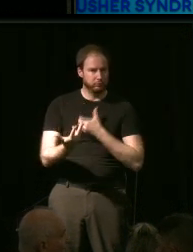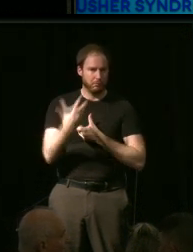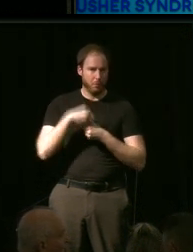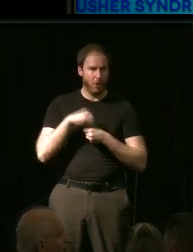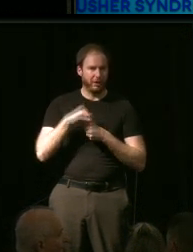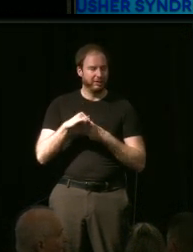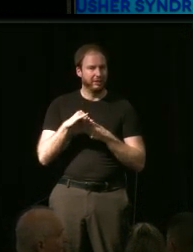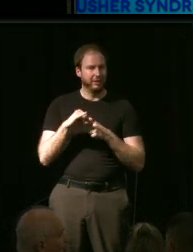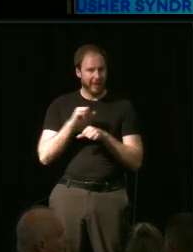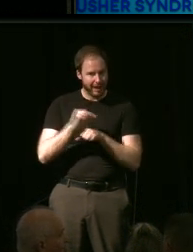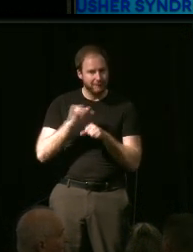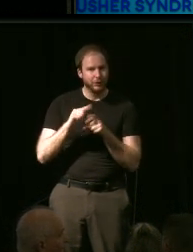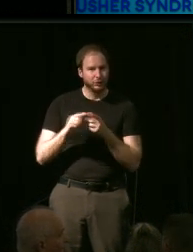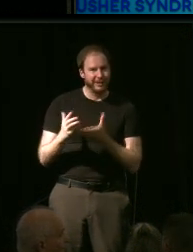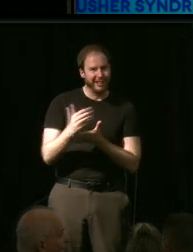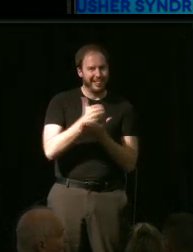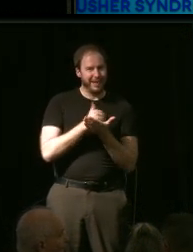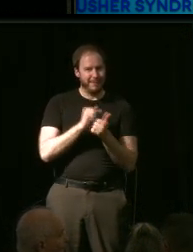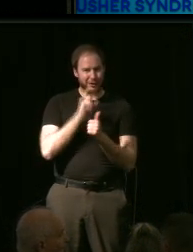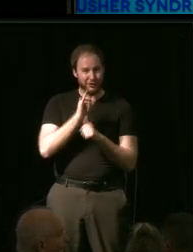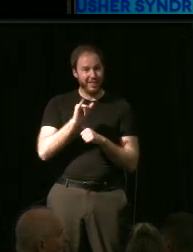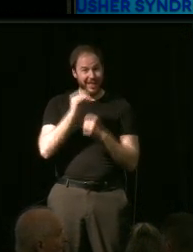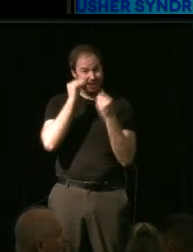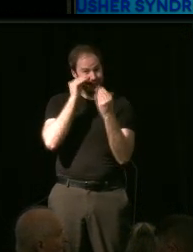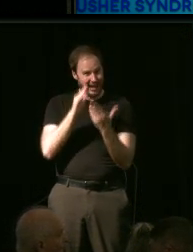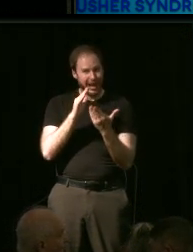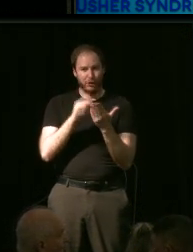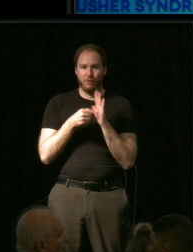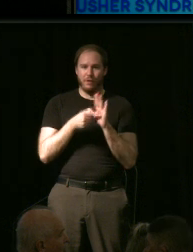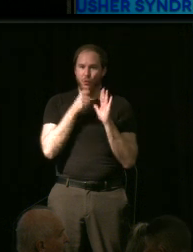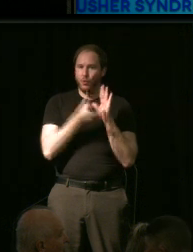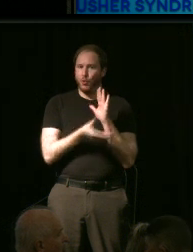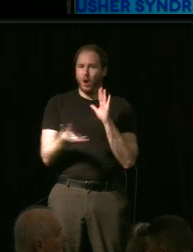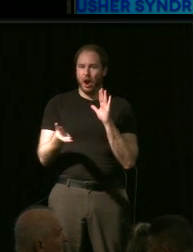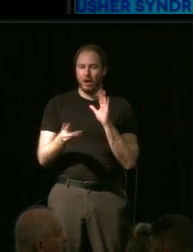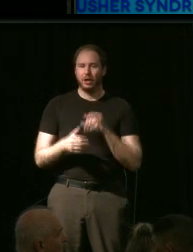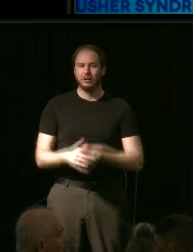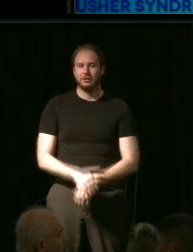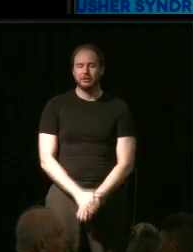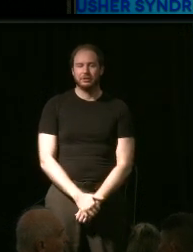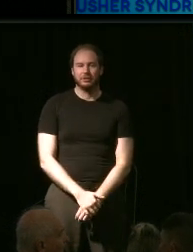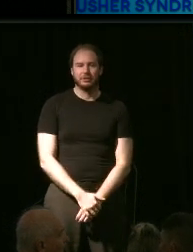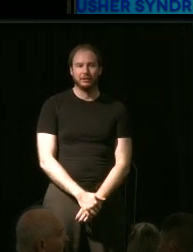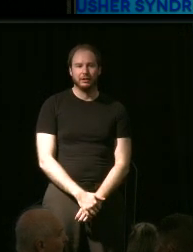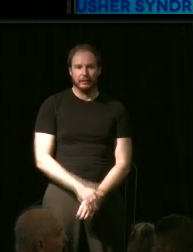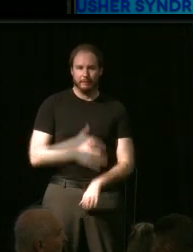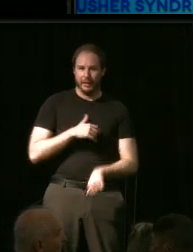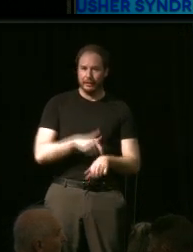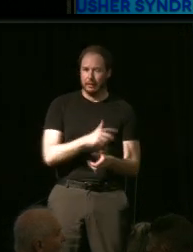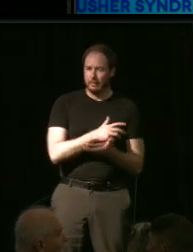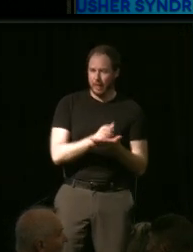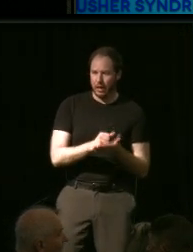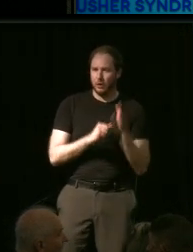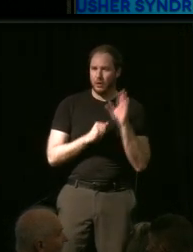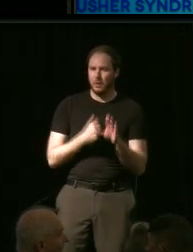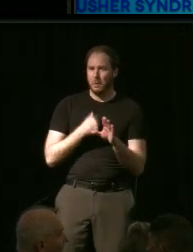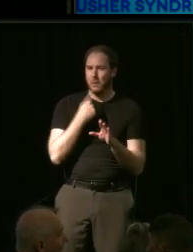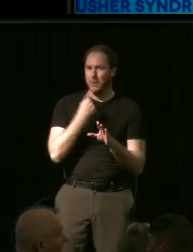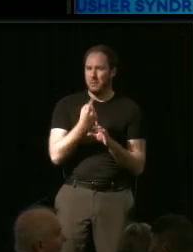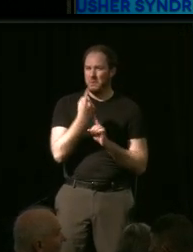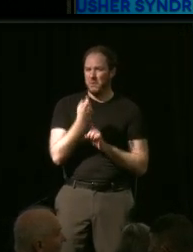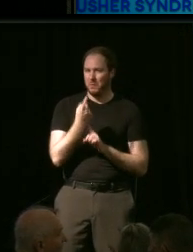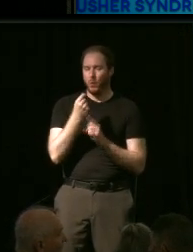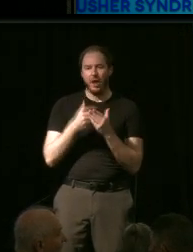effort and to make sure that the data we collect is really representative across everybody. I am out of time, but I really want to tell you